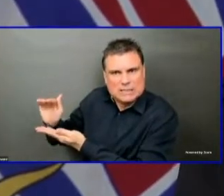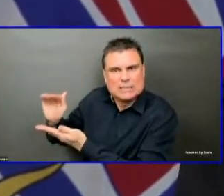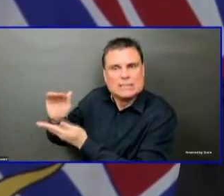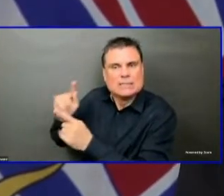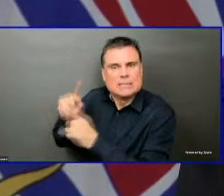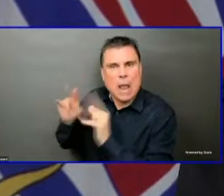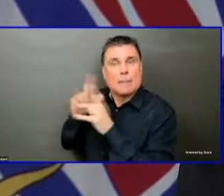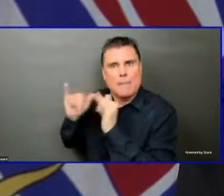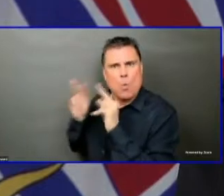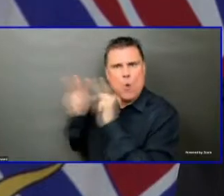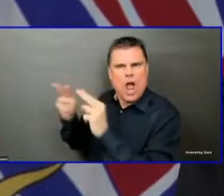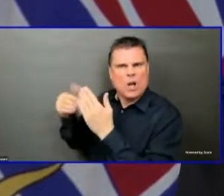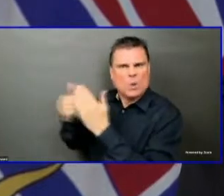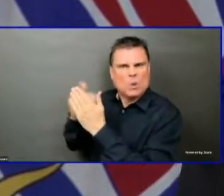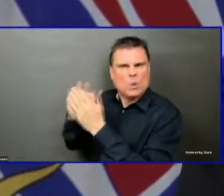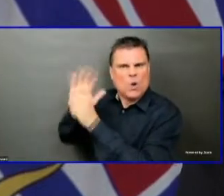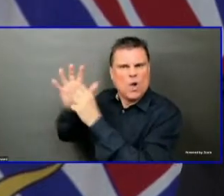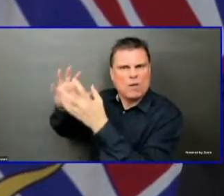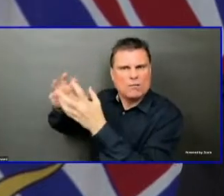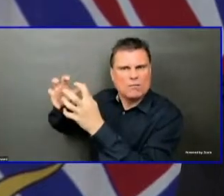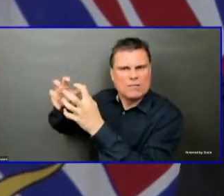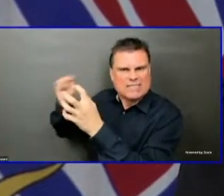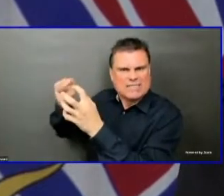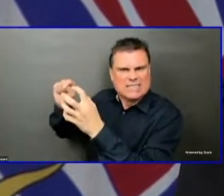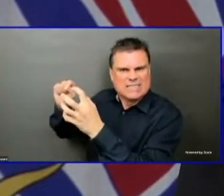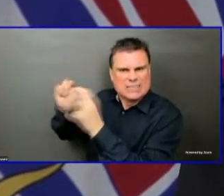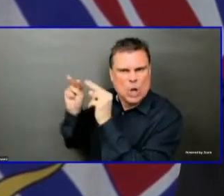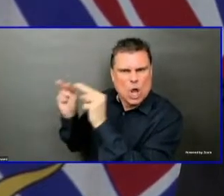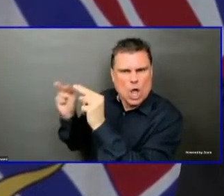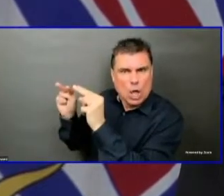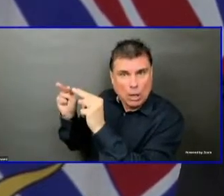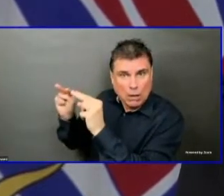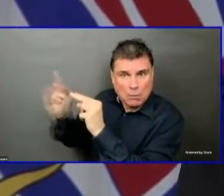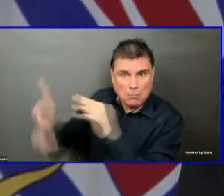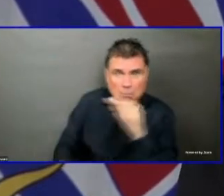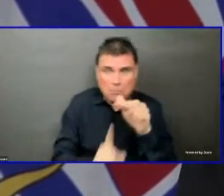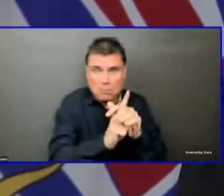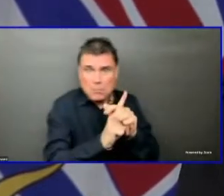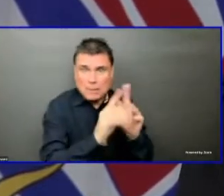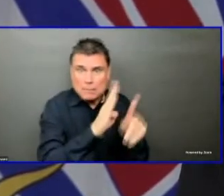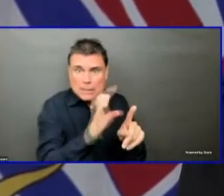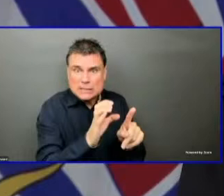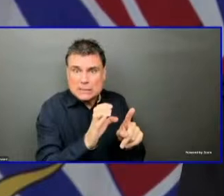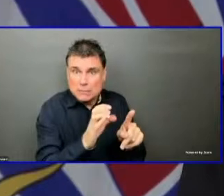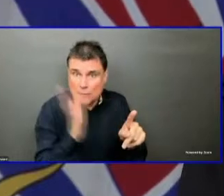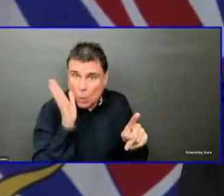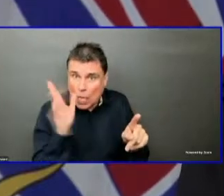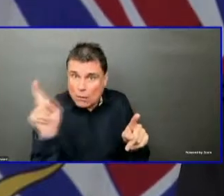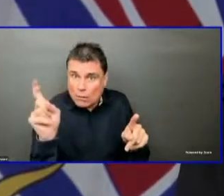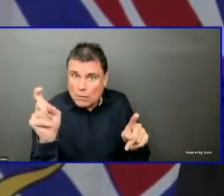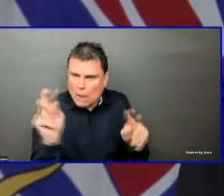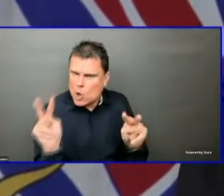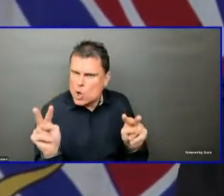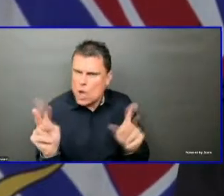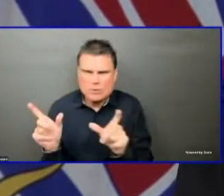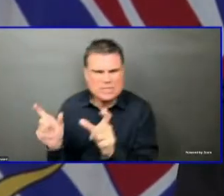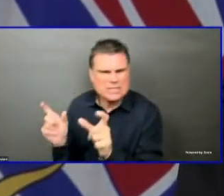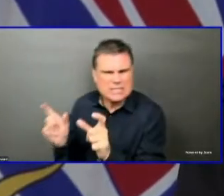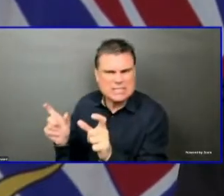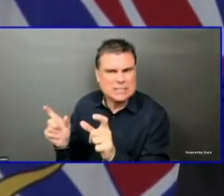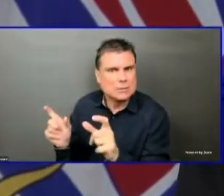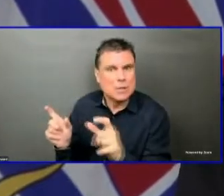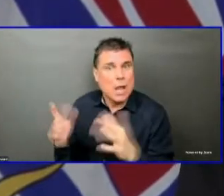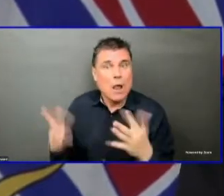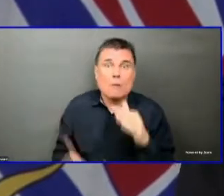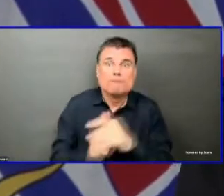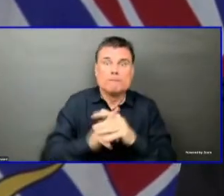affect transmission in our community. And we need to buy time to get our immunization program back up and running